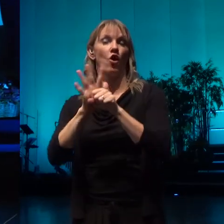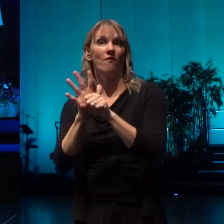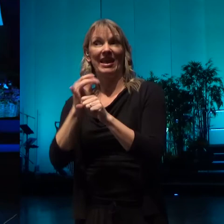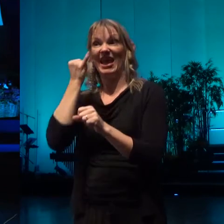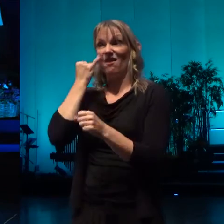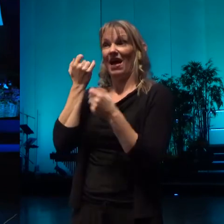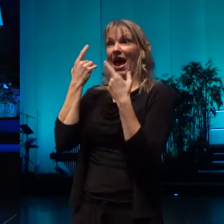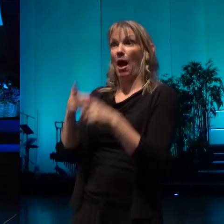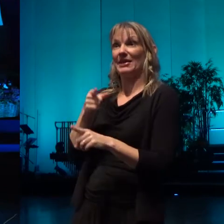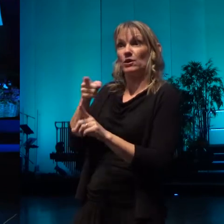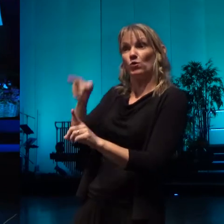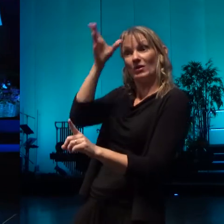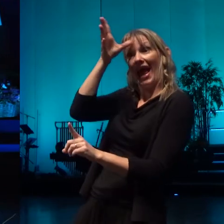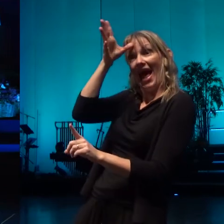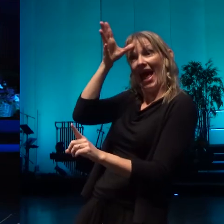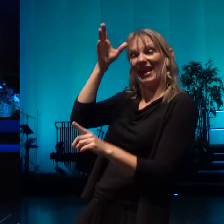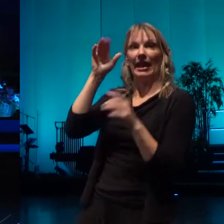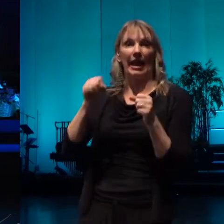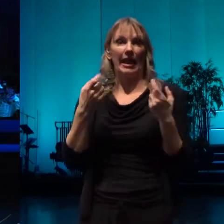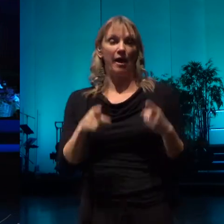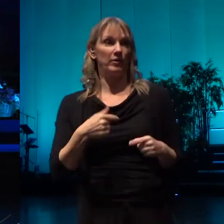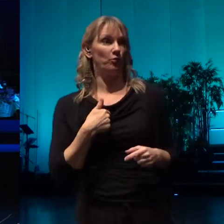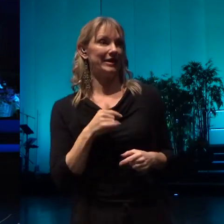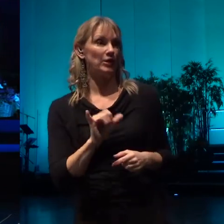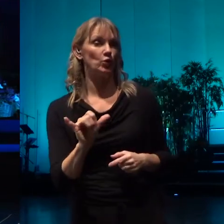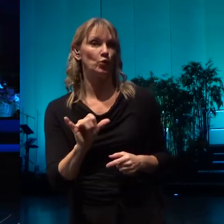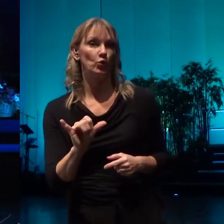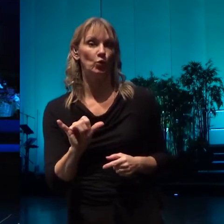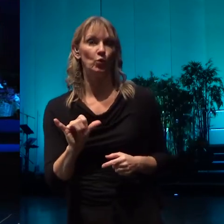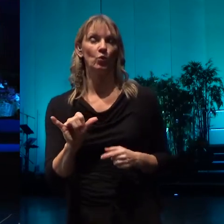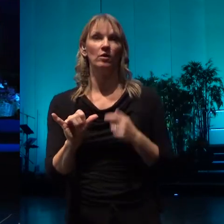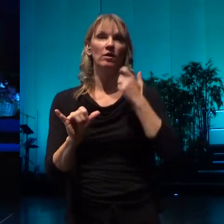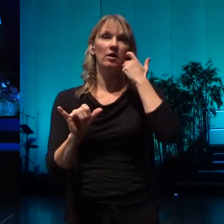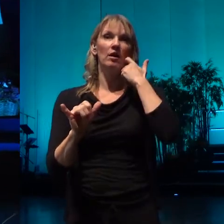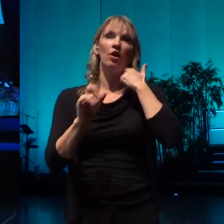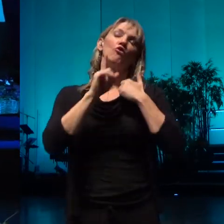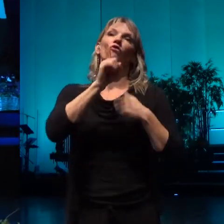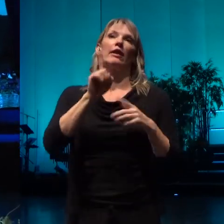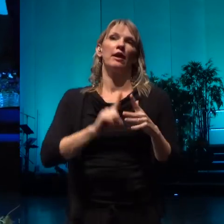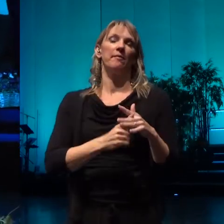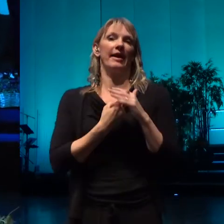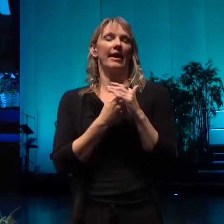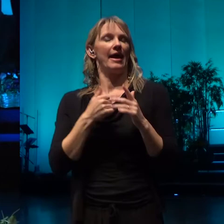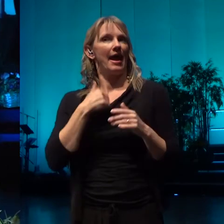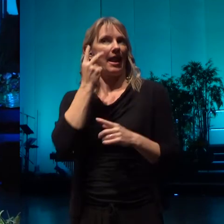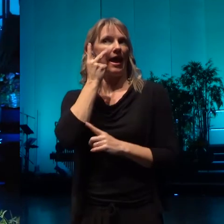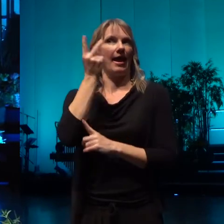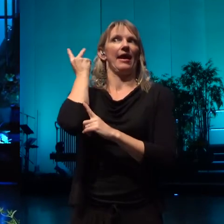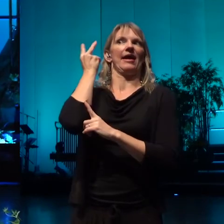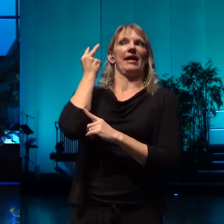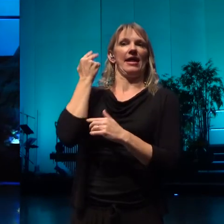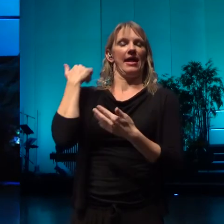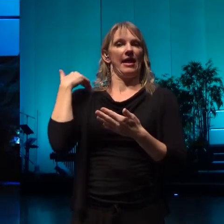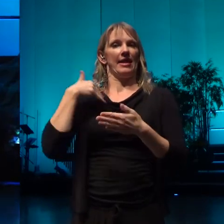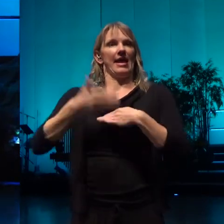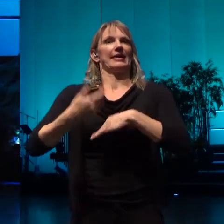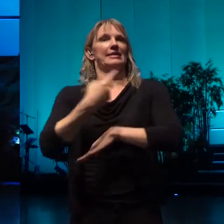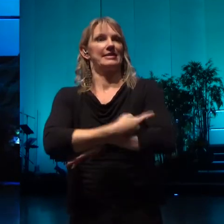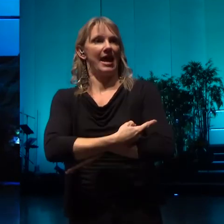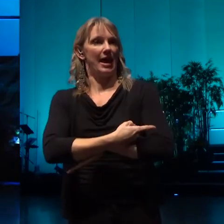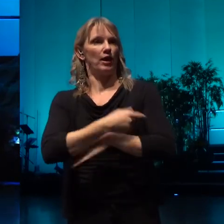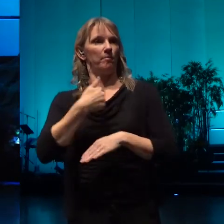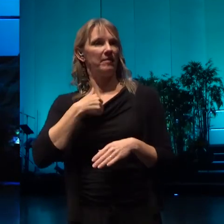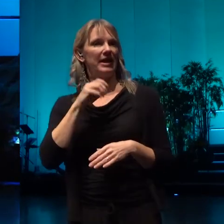could happen to Dad, it could happen to me. And so it really kind of began. I'll always remember that next day sitting in Dr.